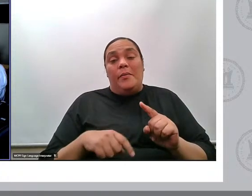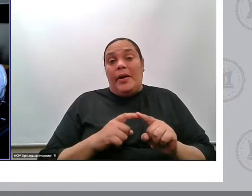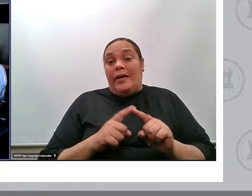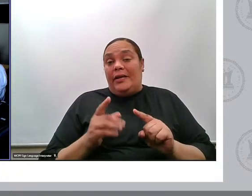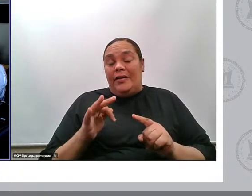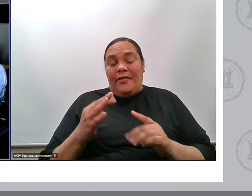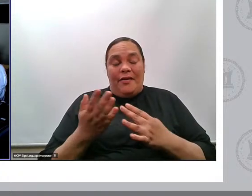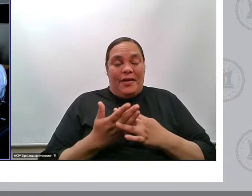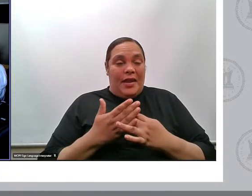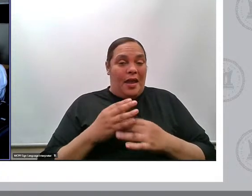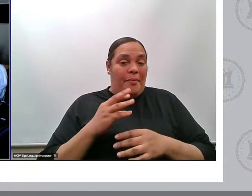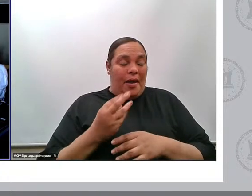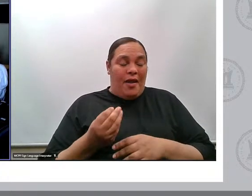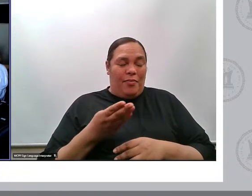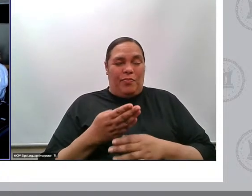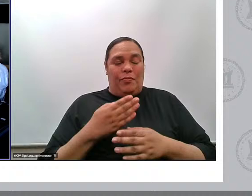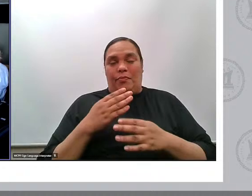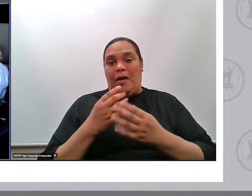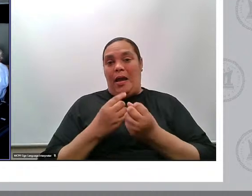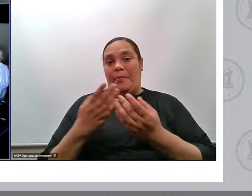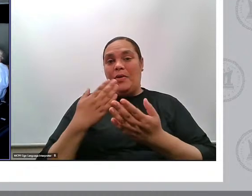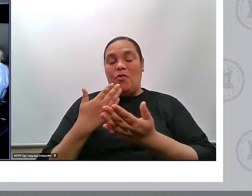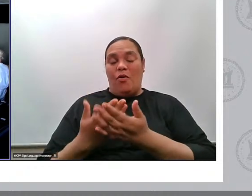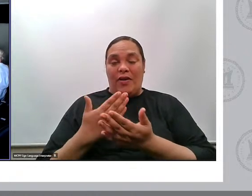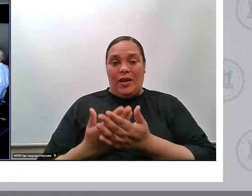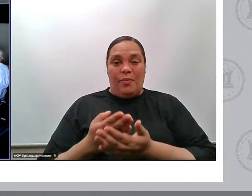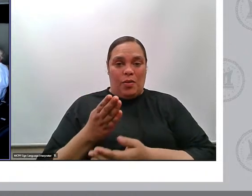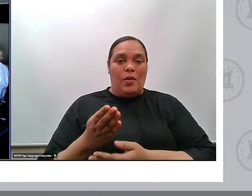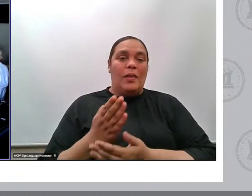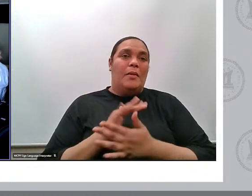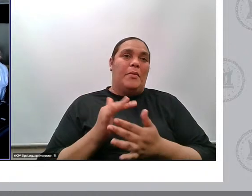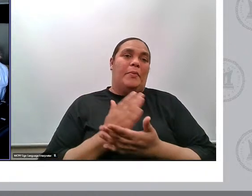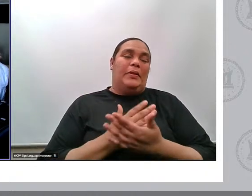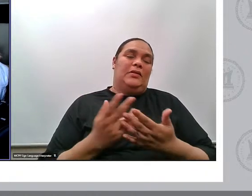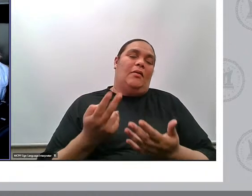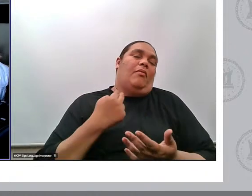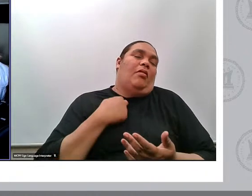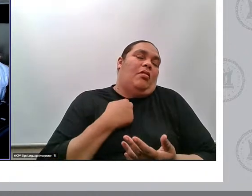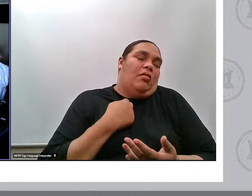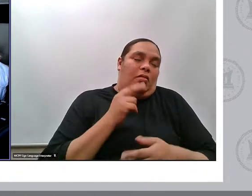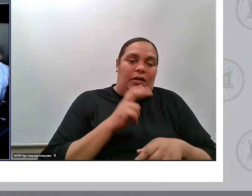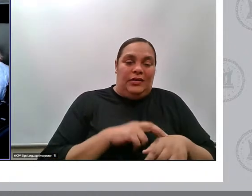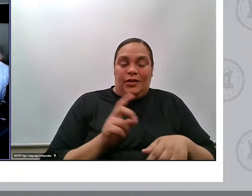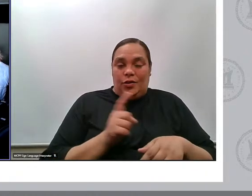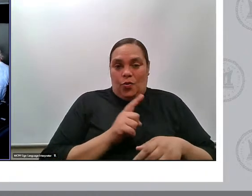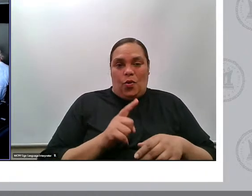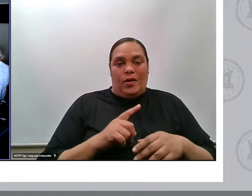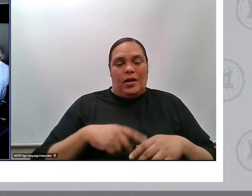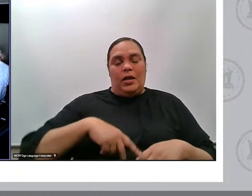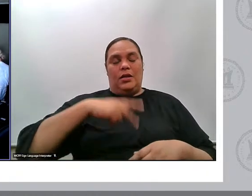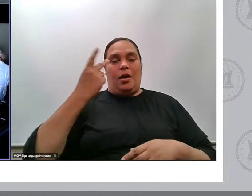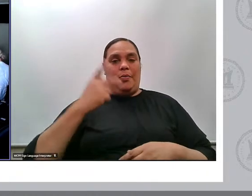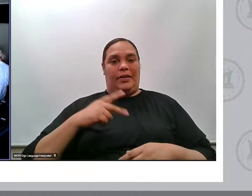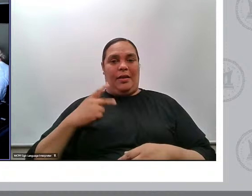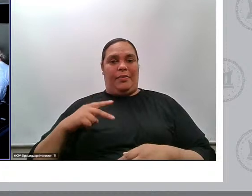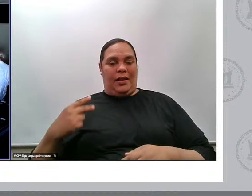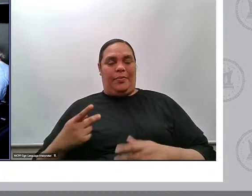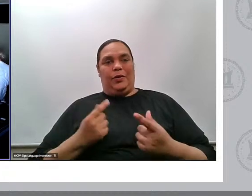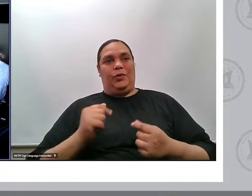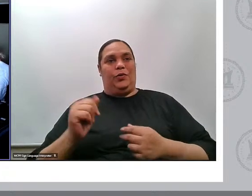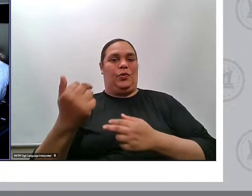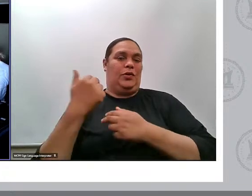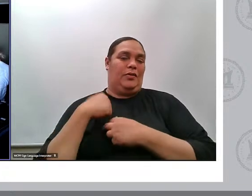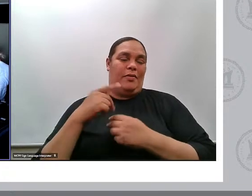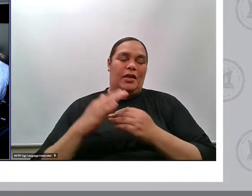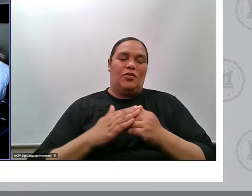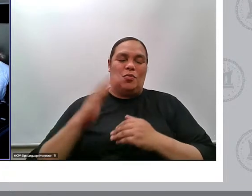a gap in terms of the number of vacancies on the board, then some people would unfortunately need to double up in terms of their duties. So that would be a bit